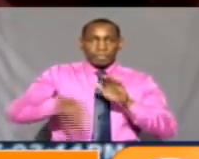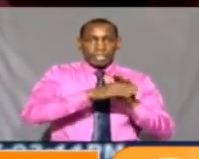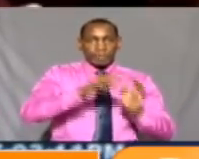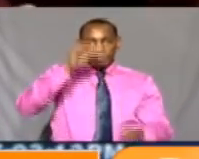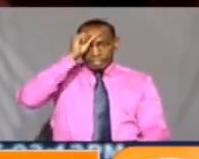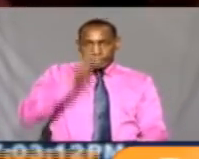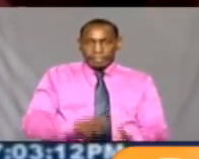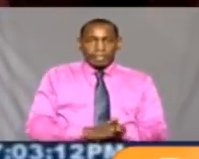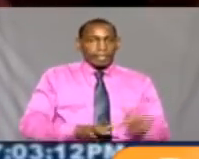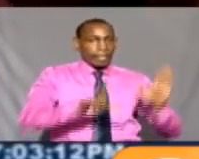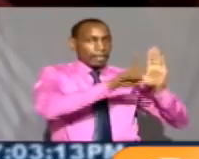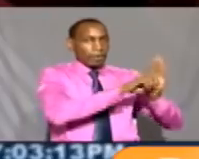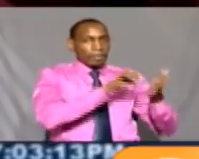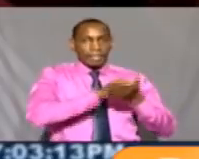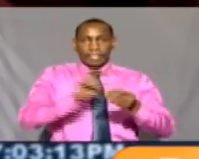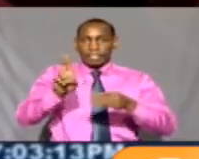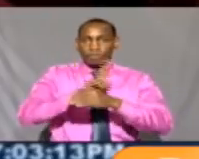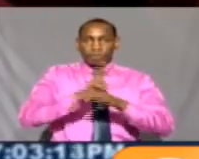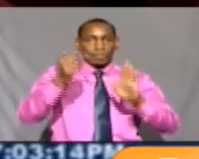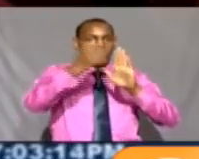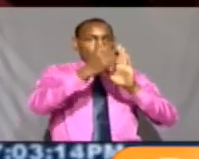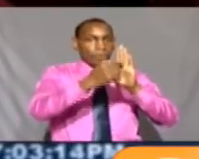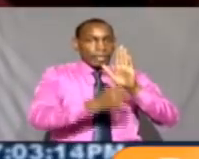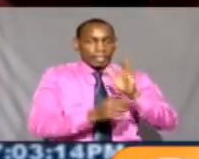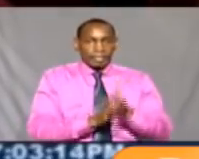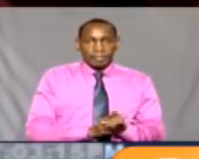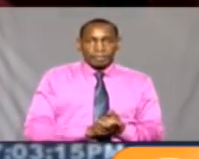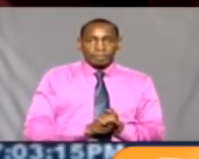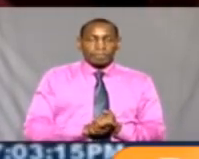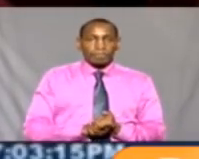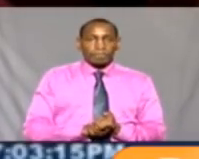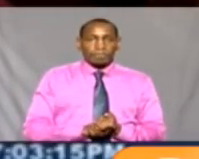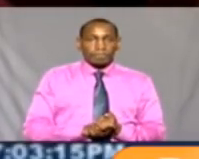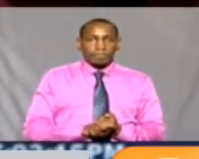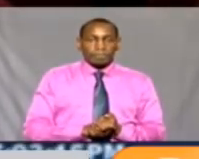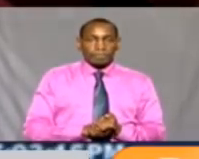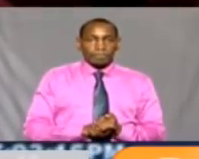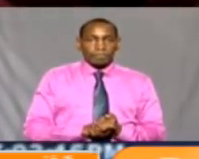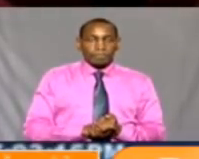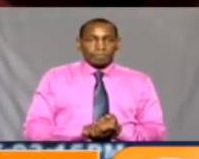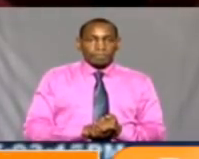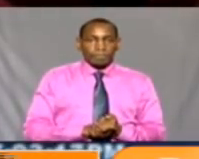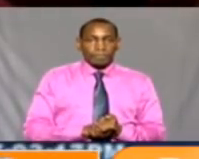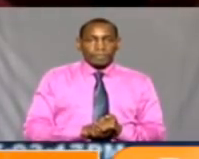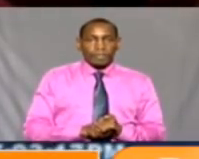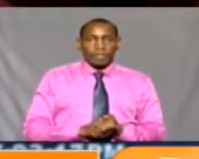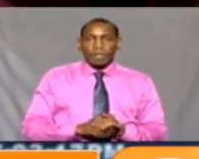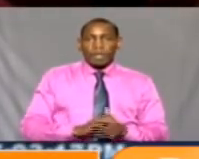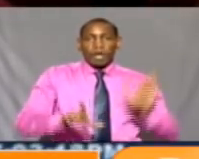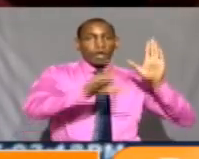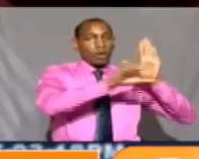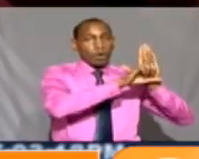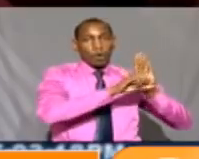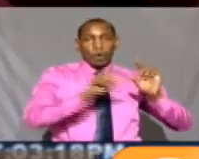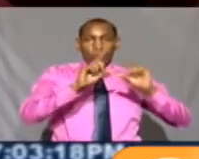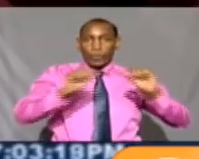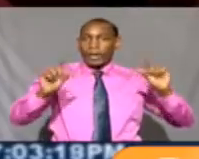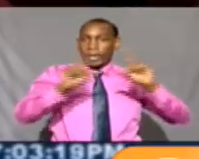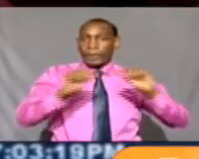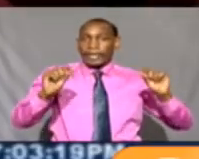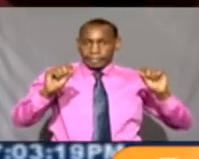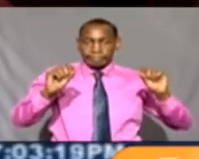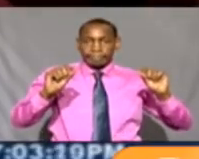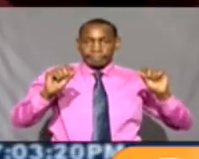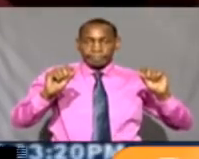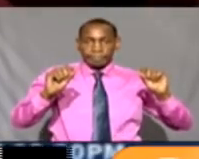principle to be applied is the following. Omnia presit muntur rit et solemne